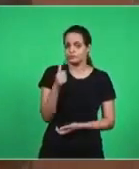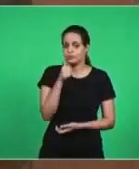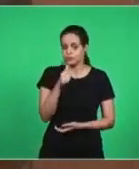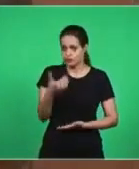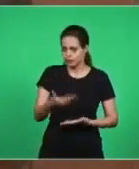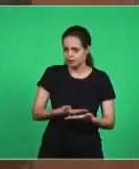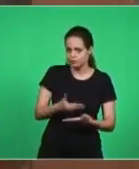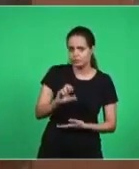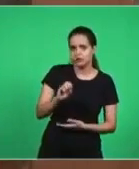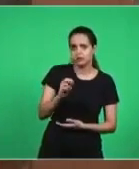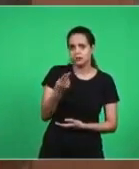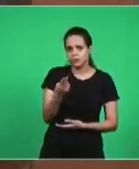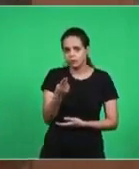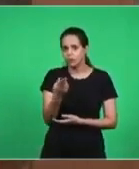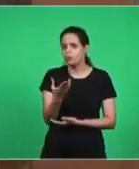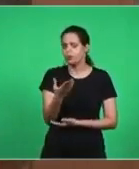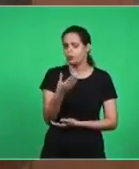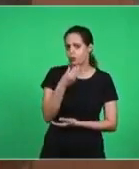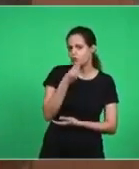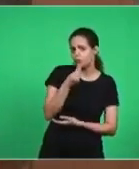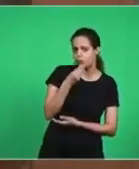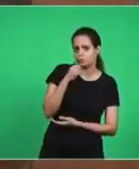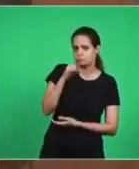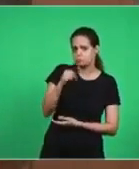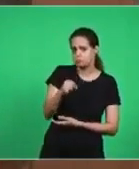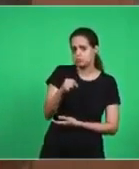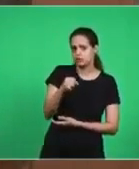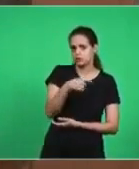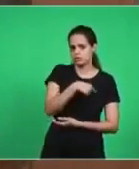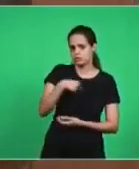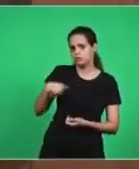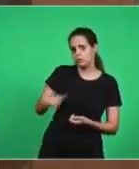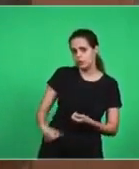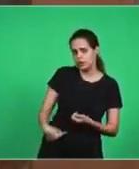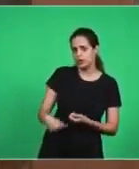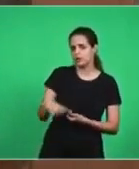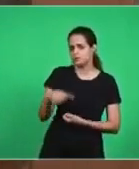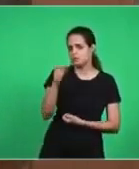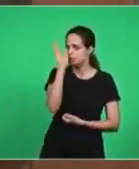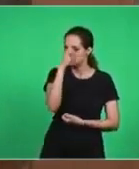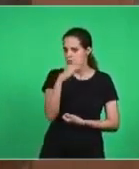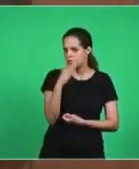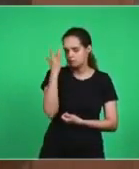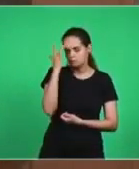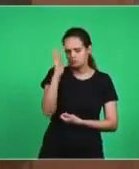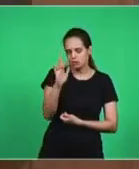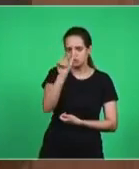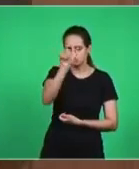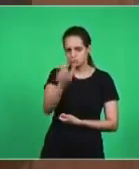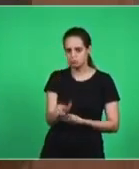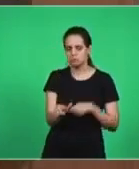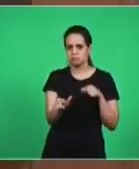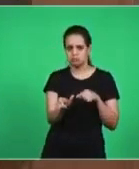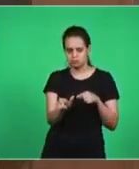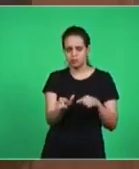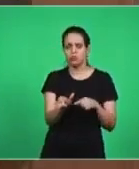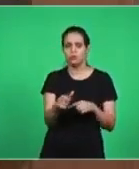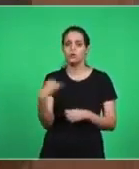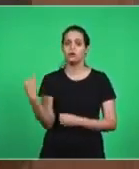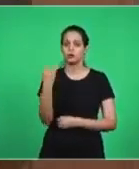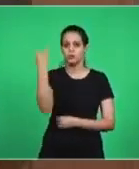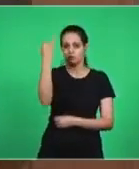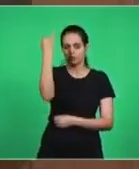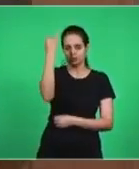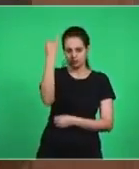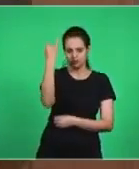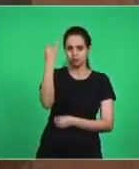The sister or brother, I'm not sure about the name. Yeah, names that we don't know the gender very well. But it